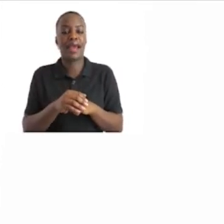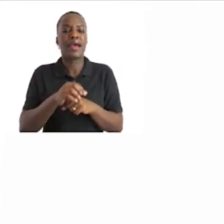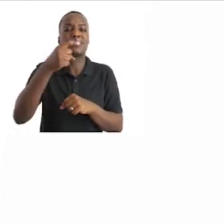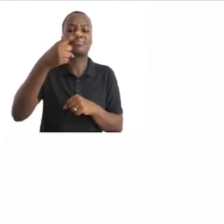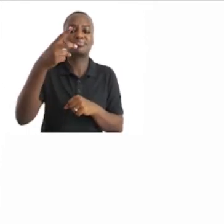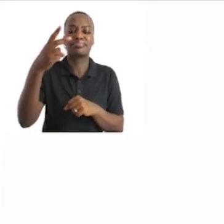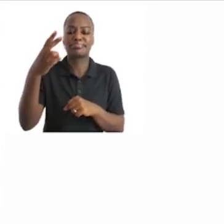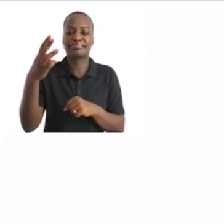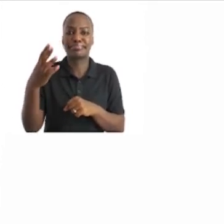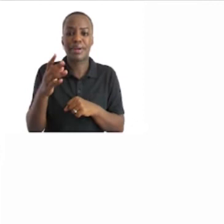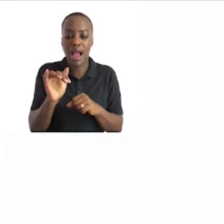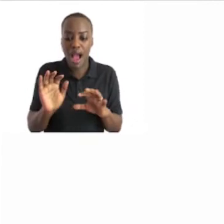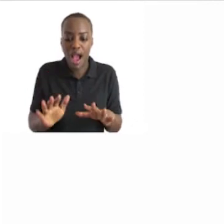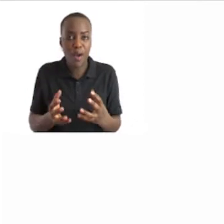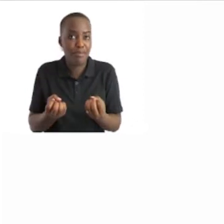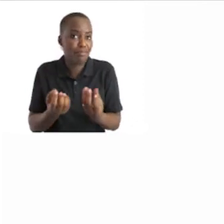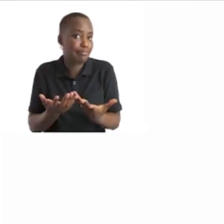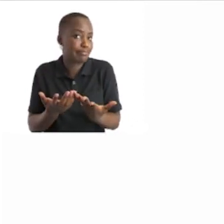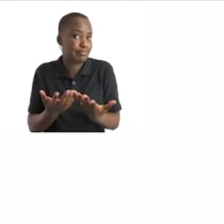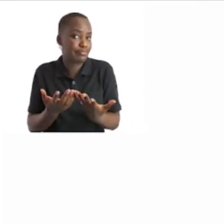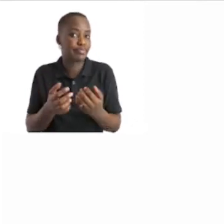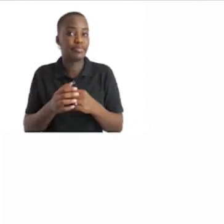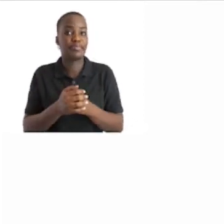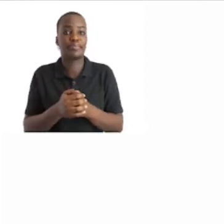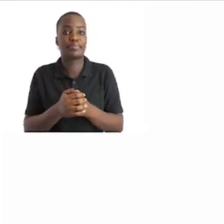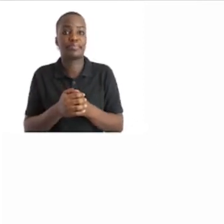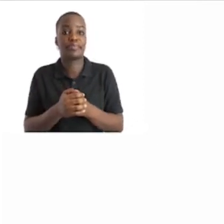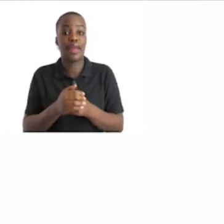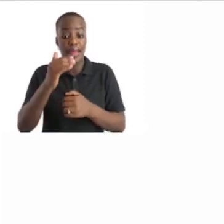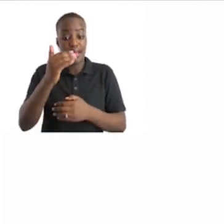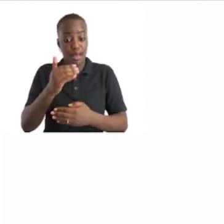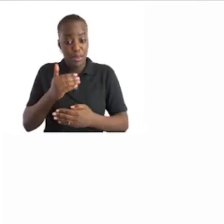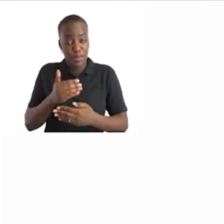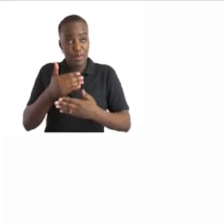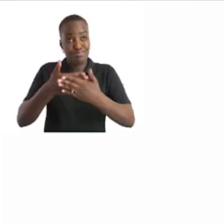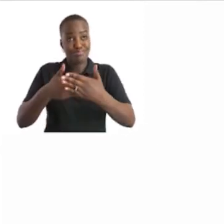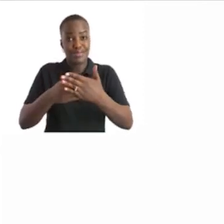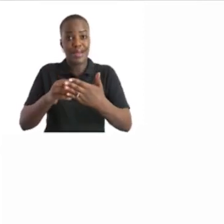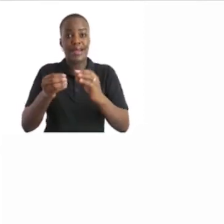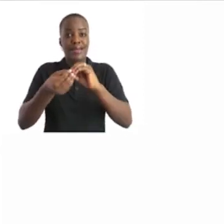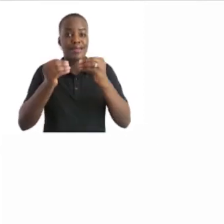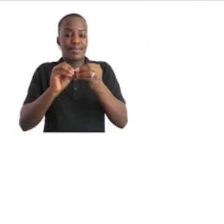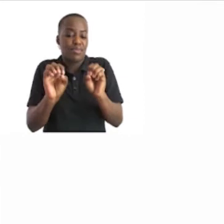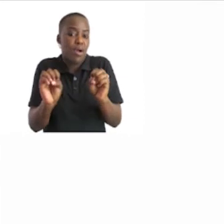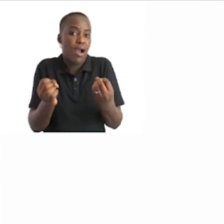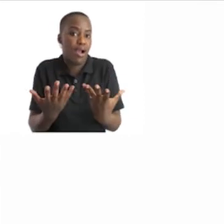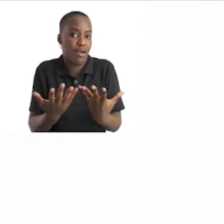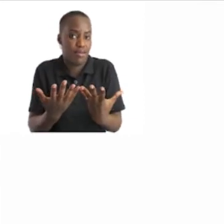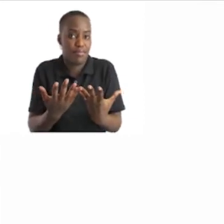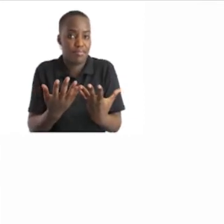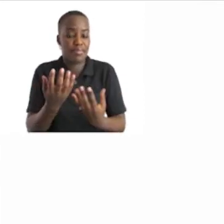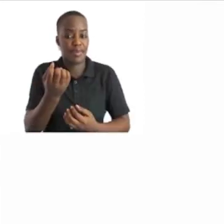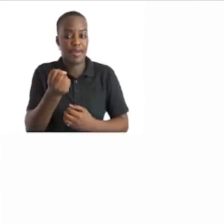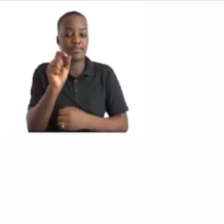how many is words we have. Then you go to the bottom and you write the number of is words you